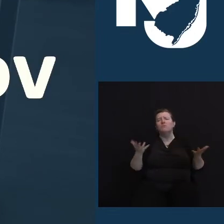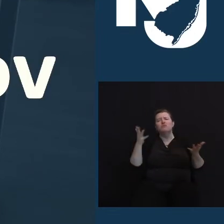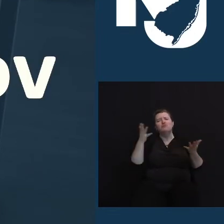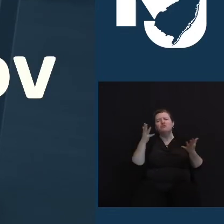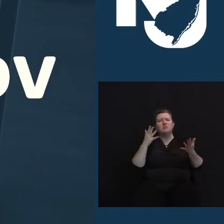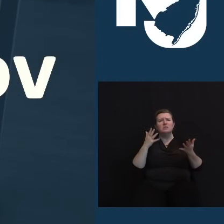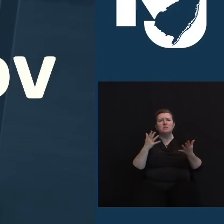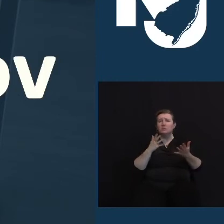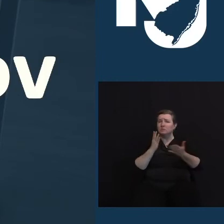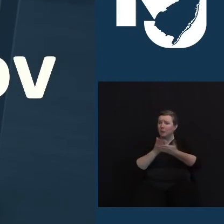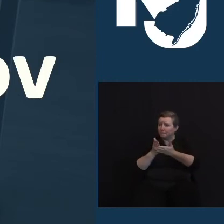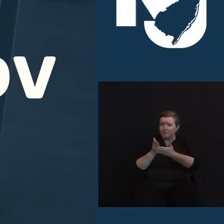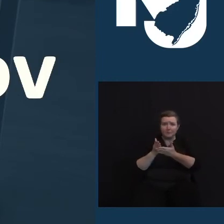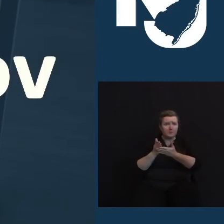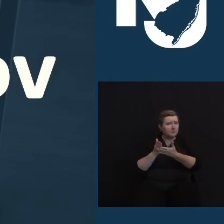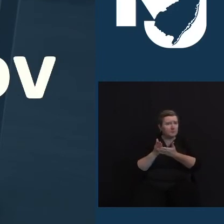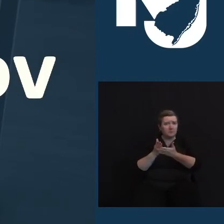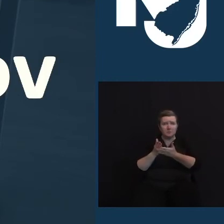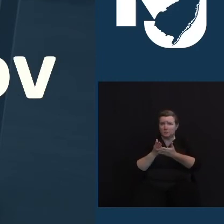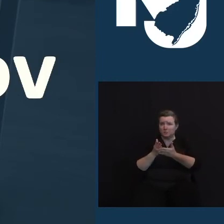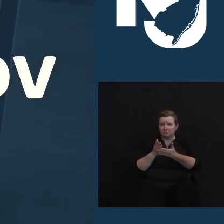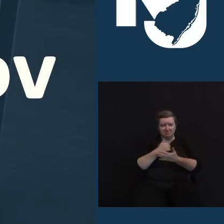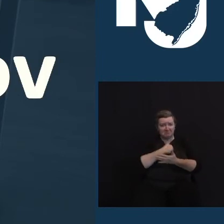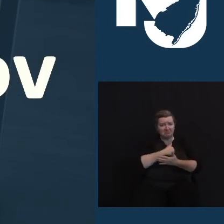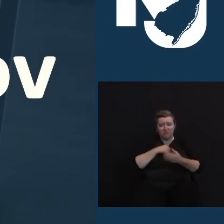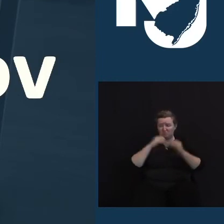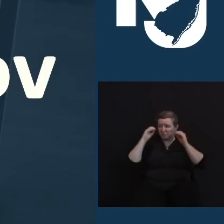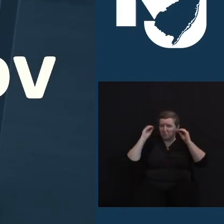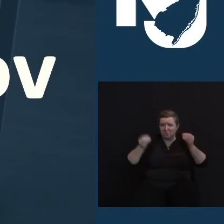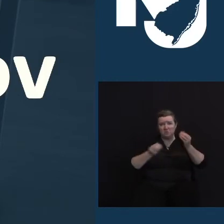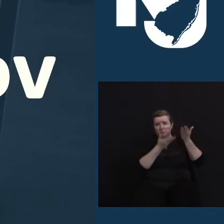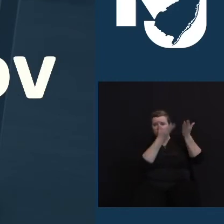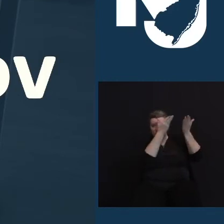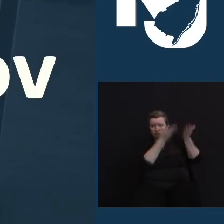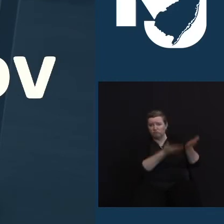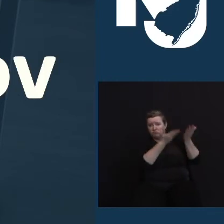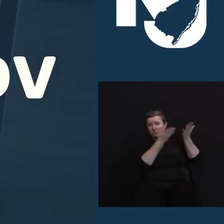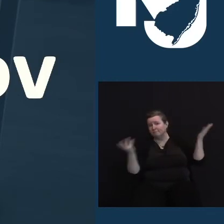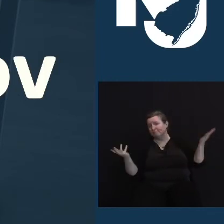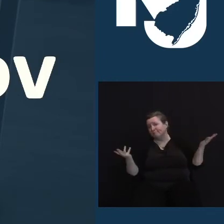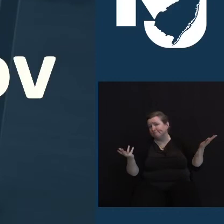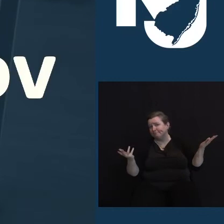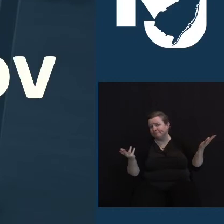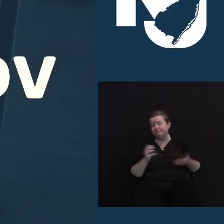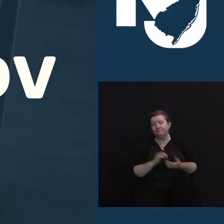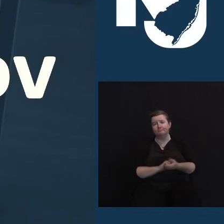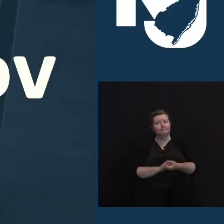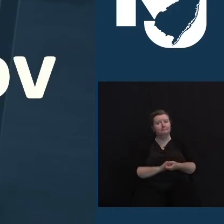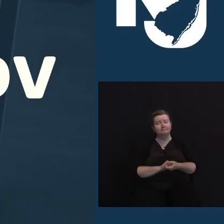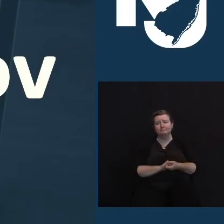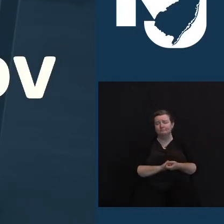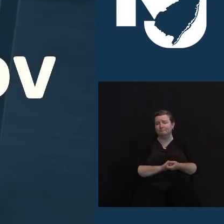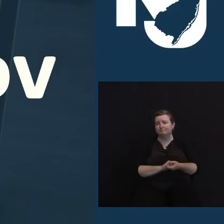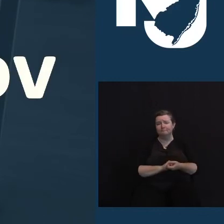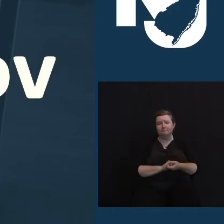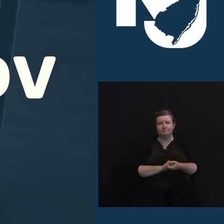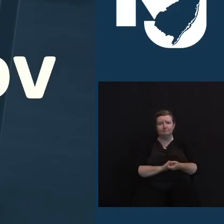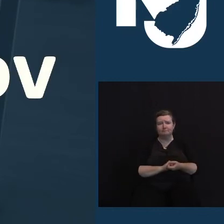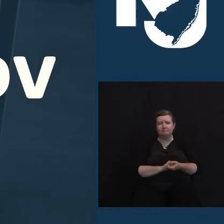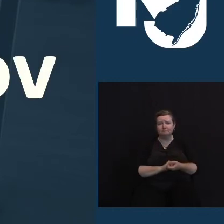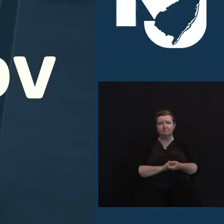any true sense of remorse, keep Brian Sicknick of South River, Middlesex County, New Jersey, in your mind when you hear those words,